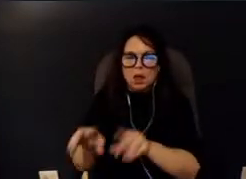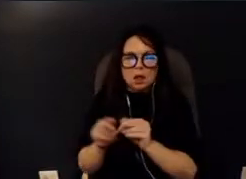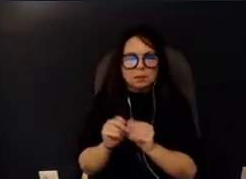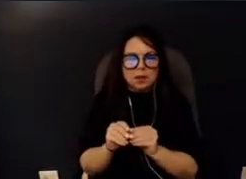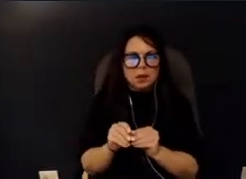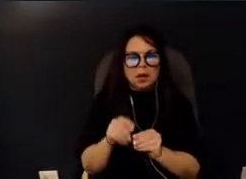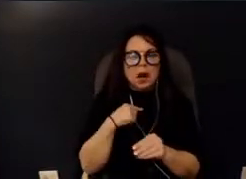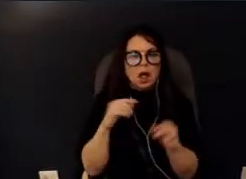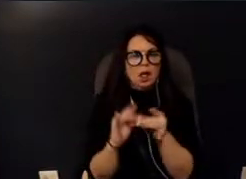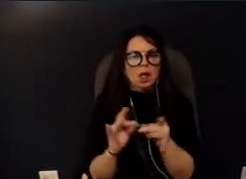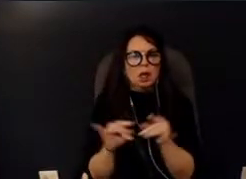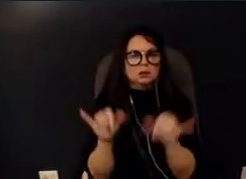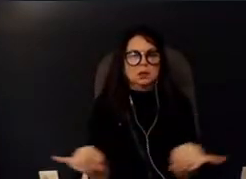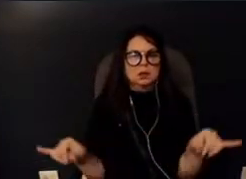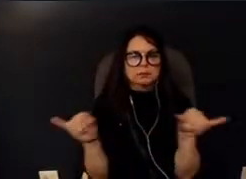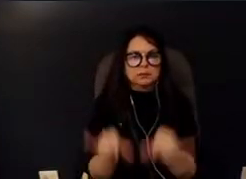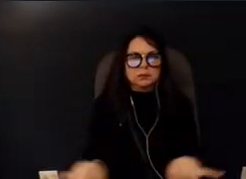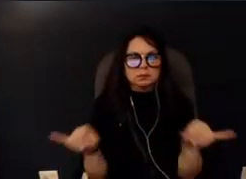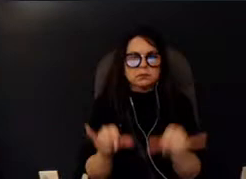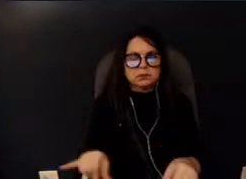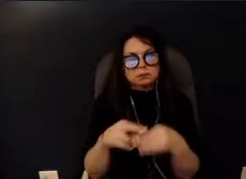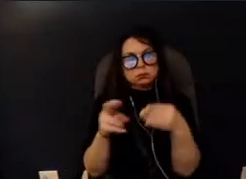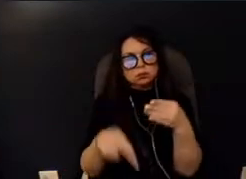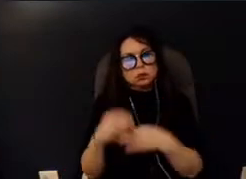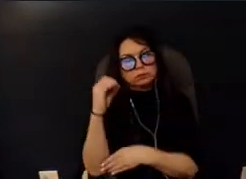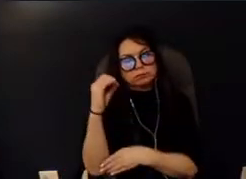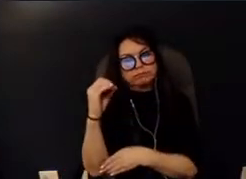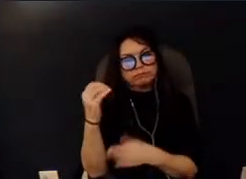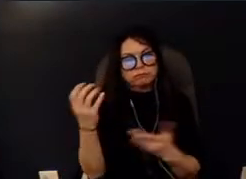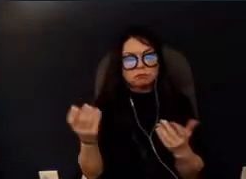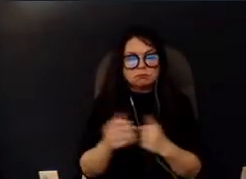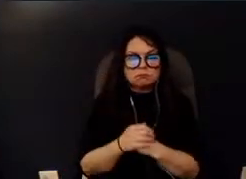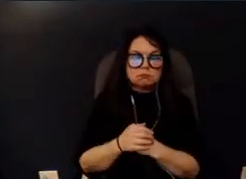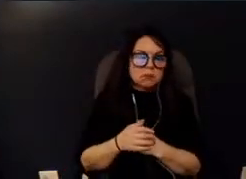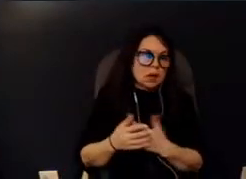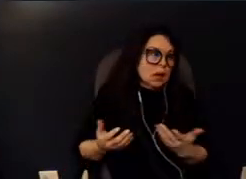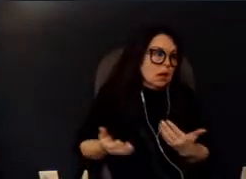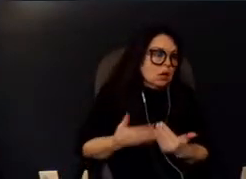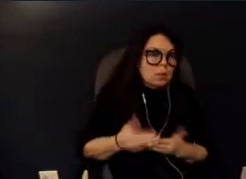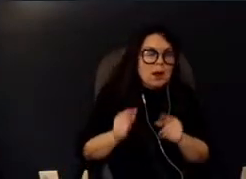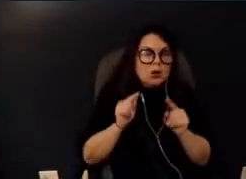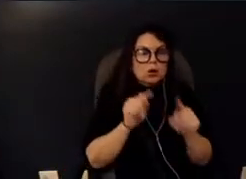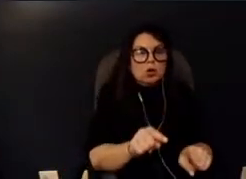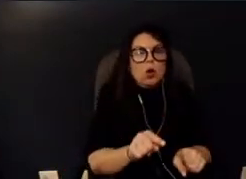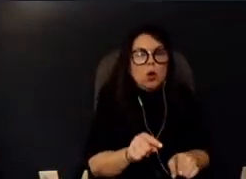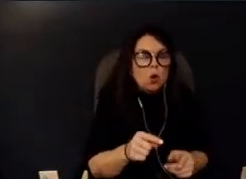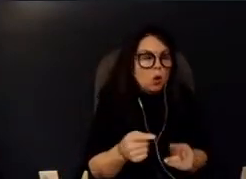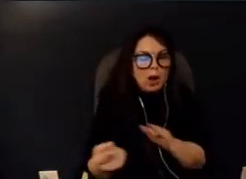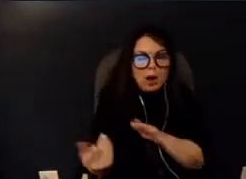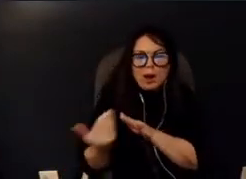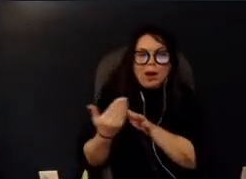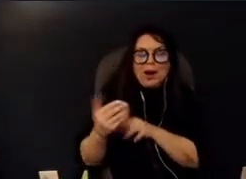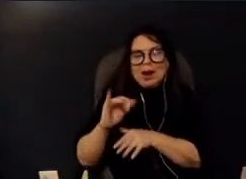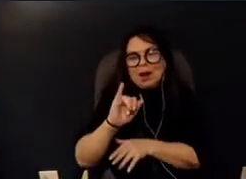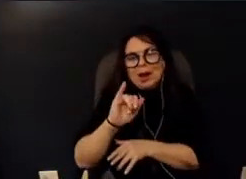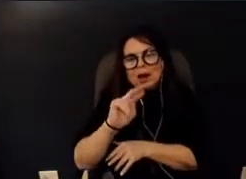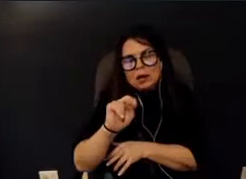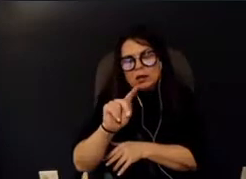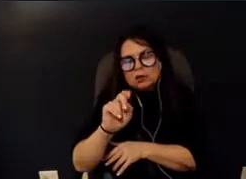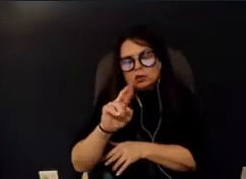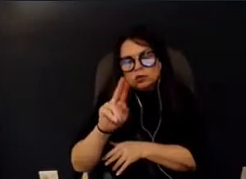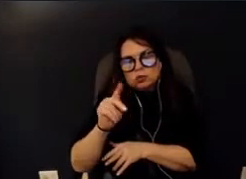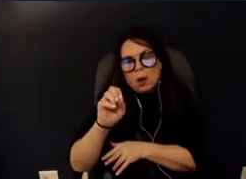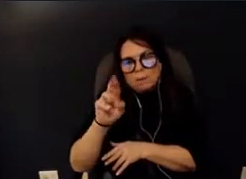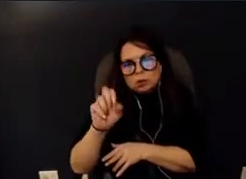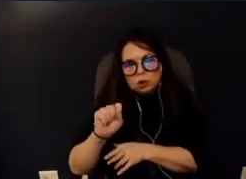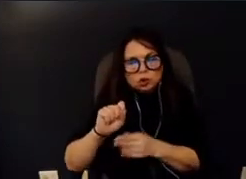results, whether it's OVP or whether it's interrupters or whether it's, the promise of the mental health